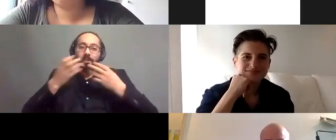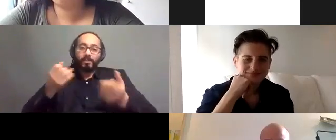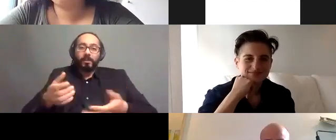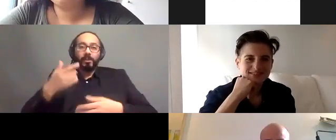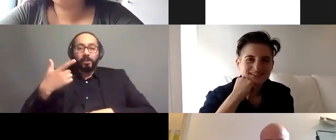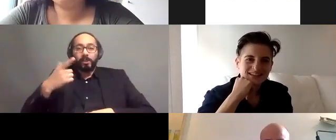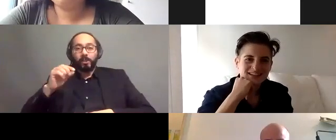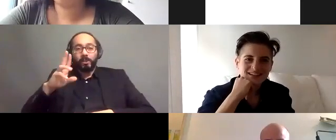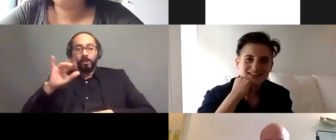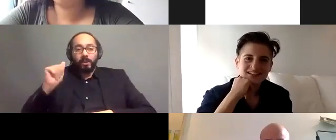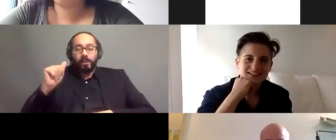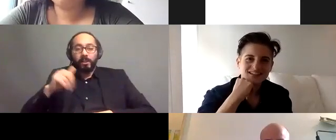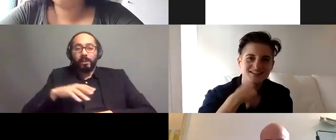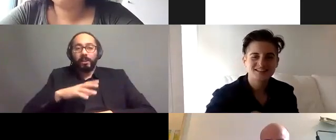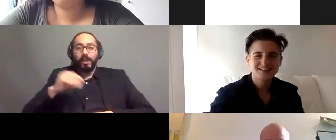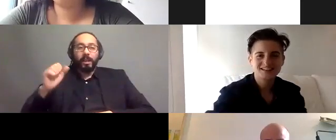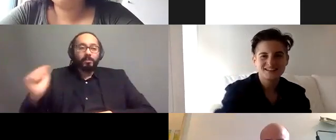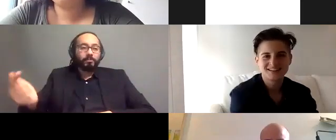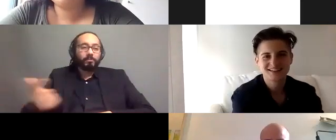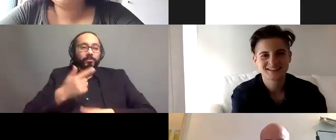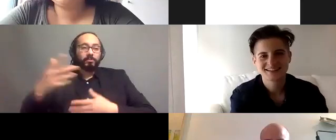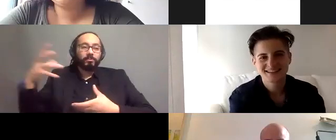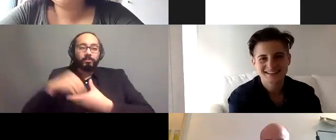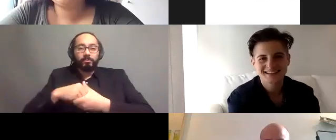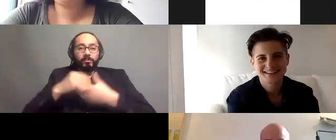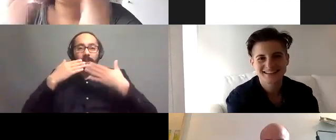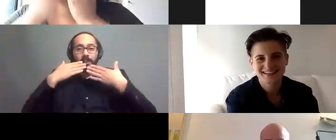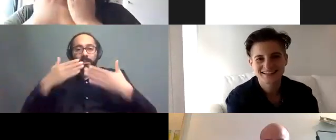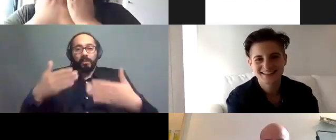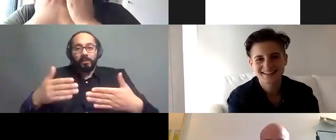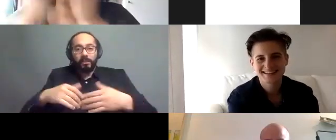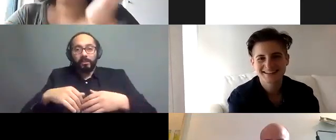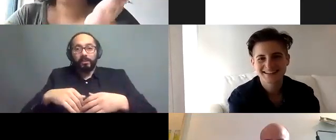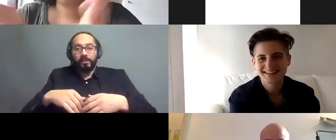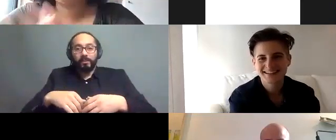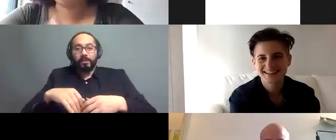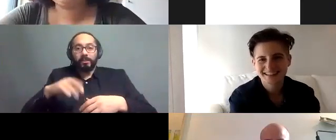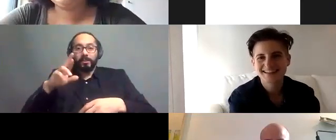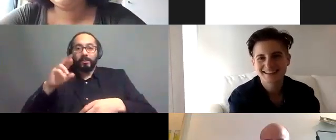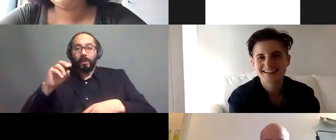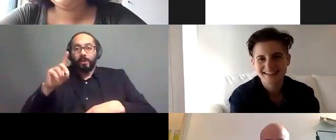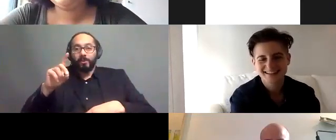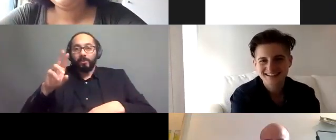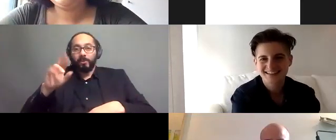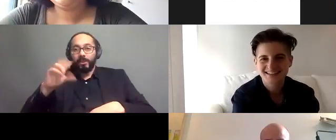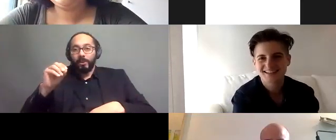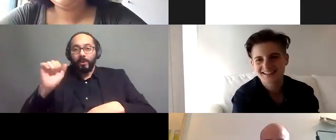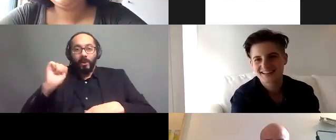every participating artist and Jessica, Chris, Don, Rodrigo, everyone. Yeah, thank